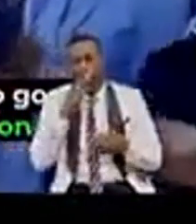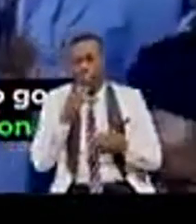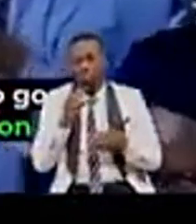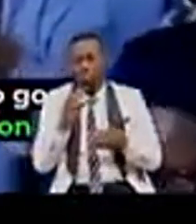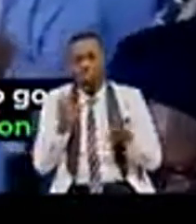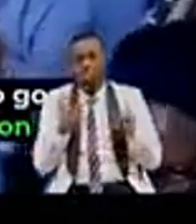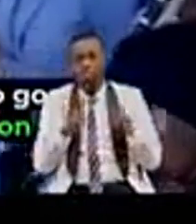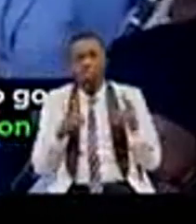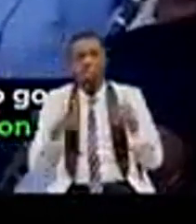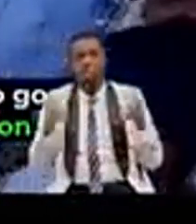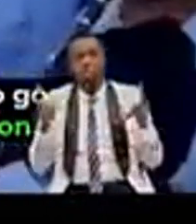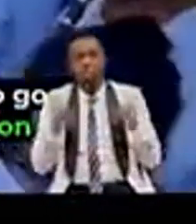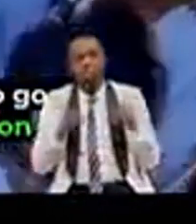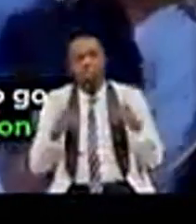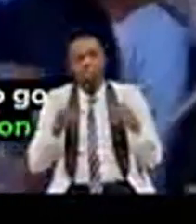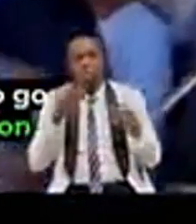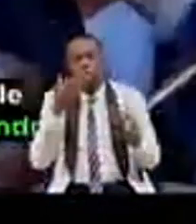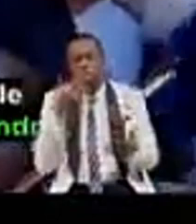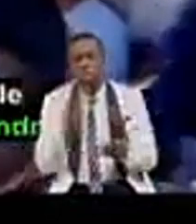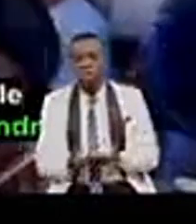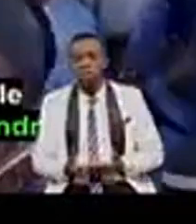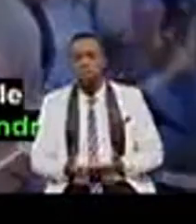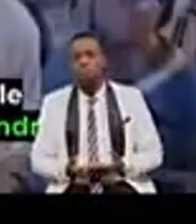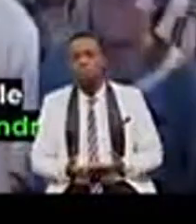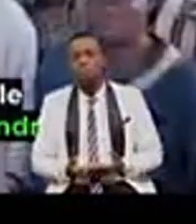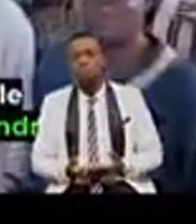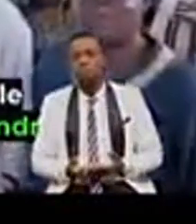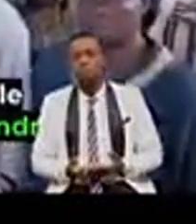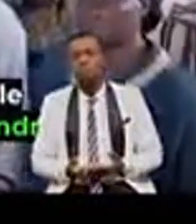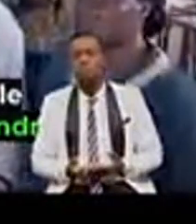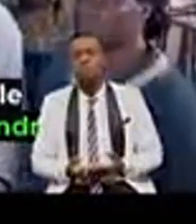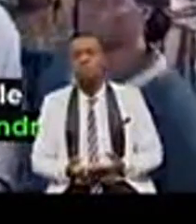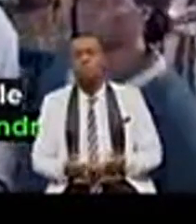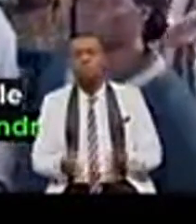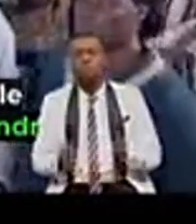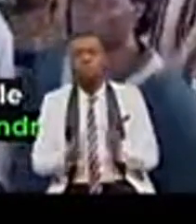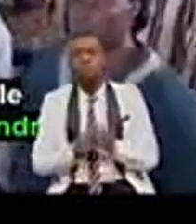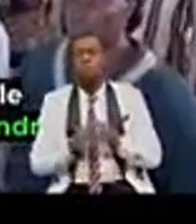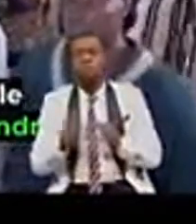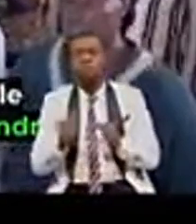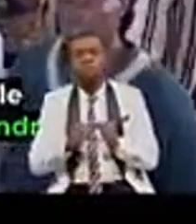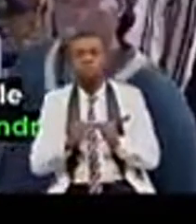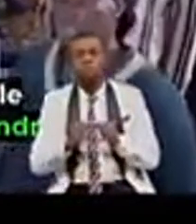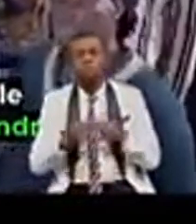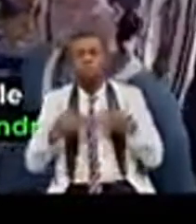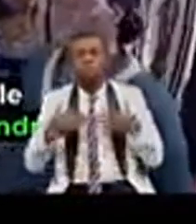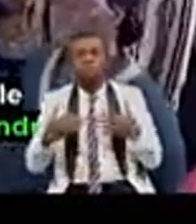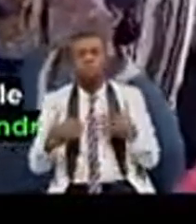Yeah.